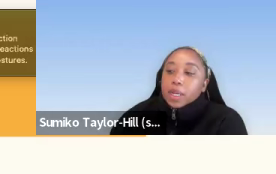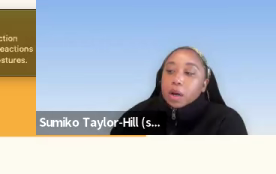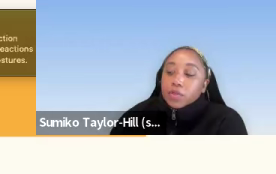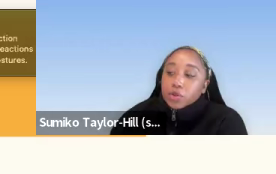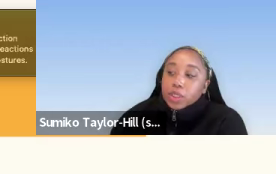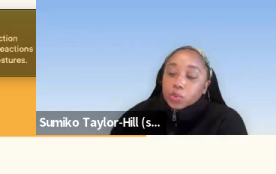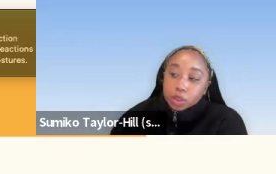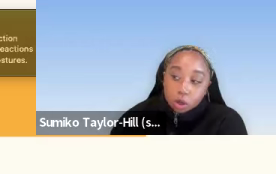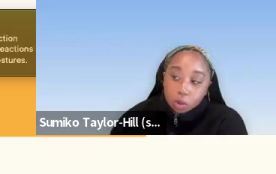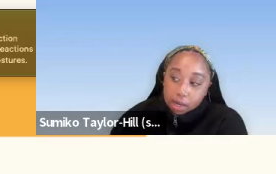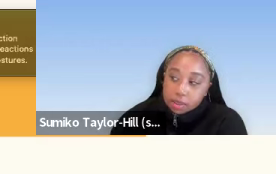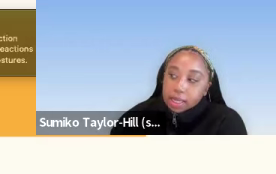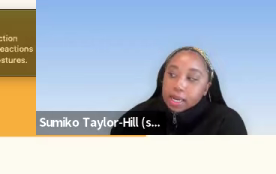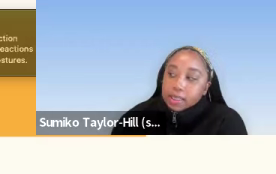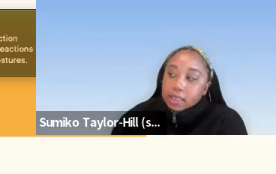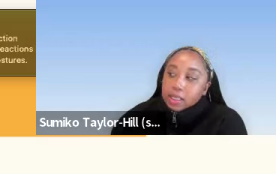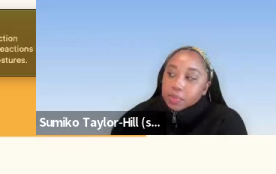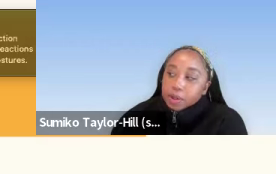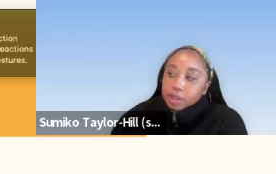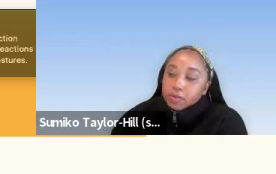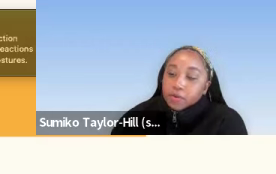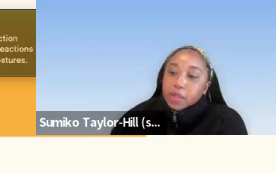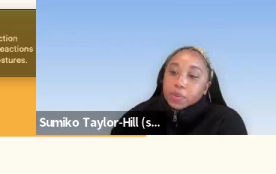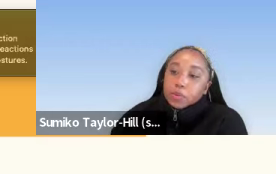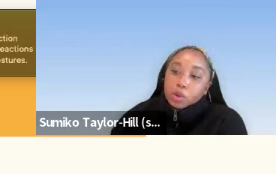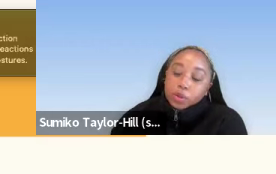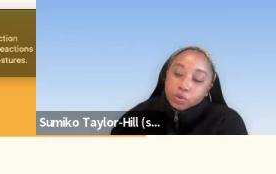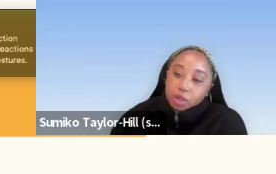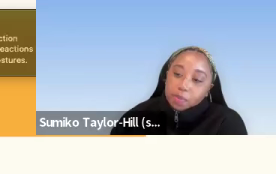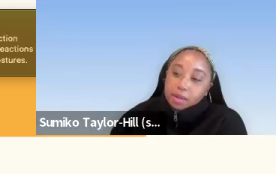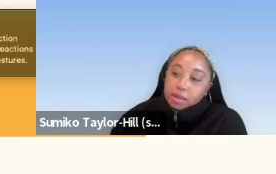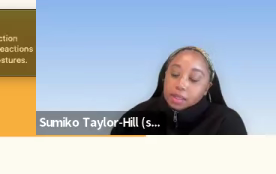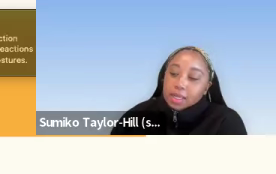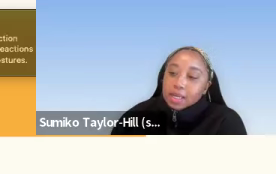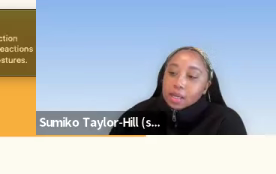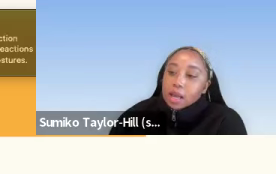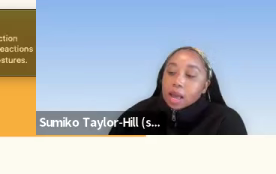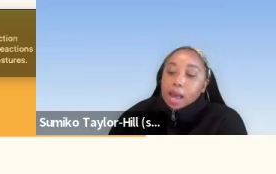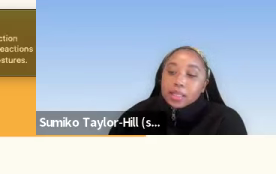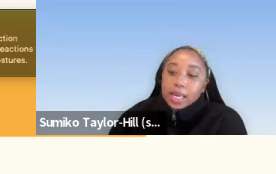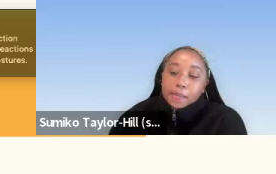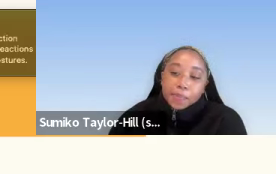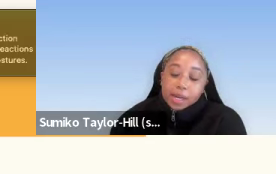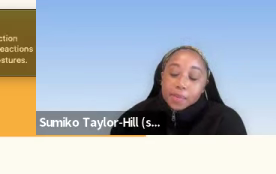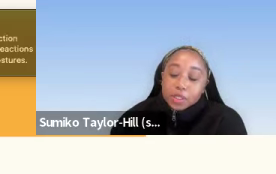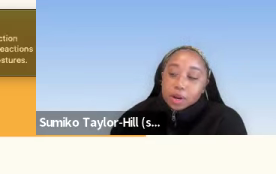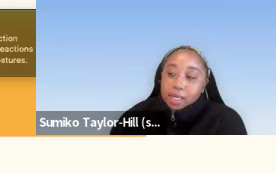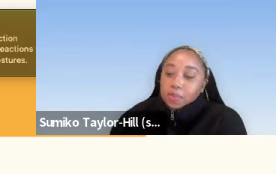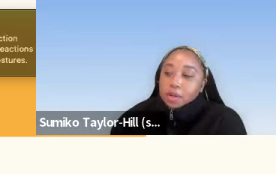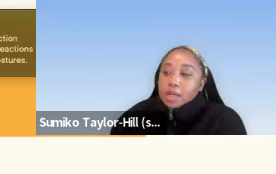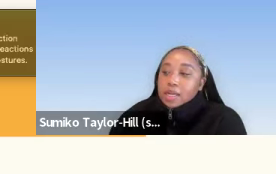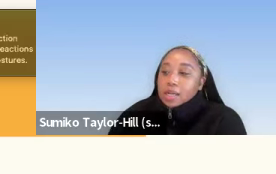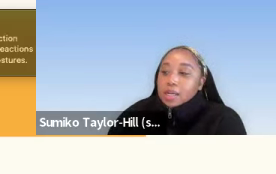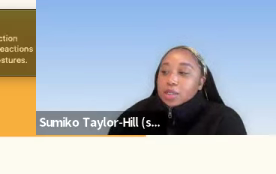help people get off the streets with sober housing and extended periods for people going through treatment. As a peer